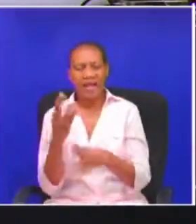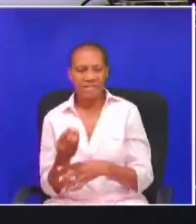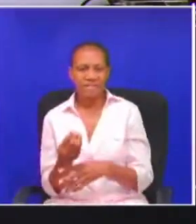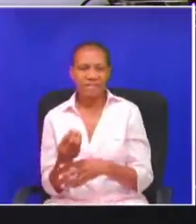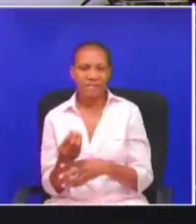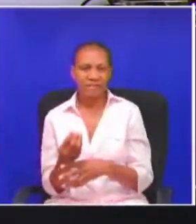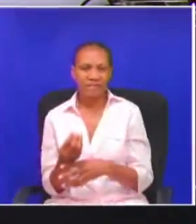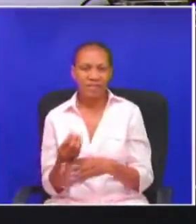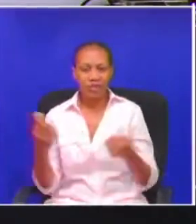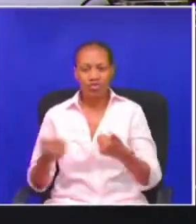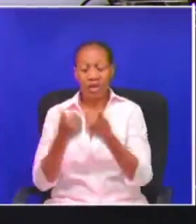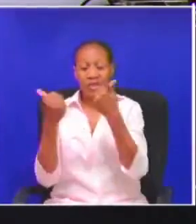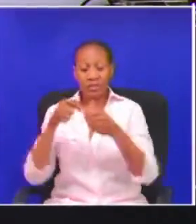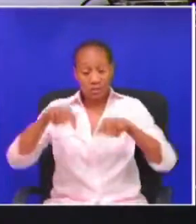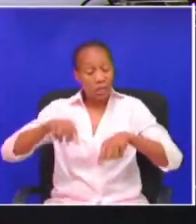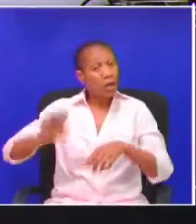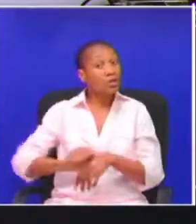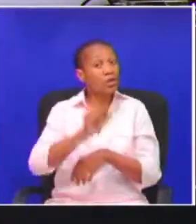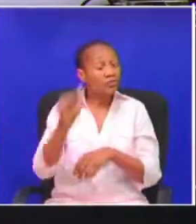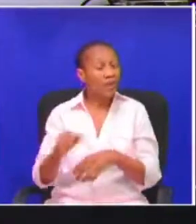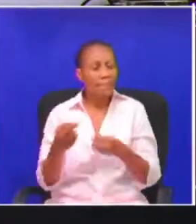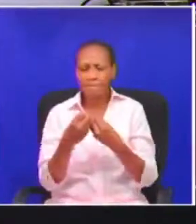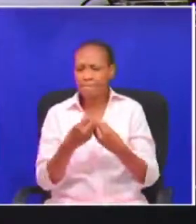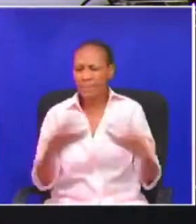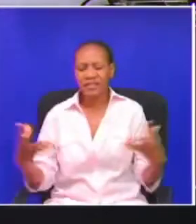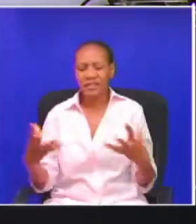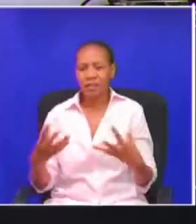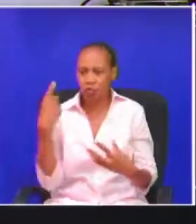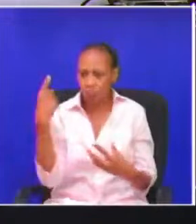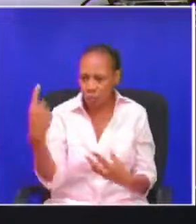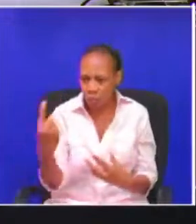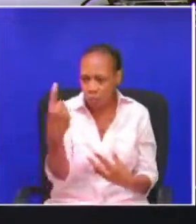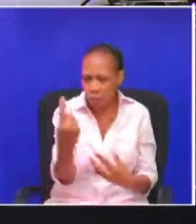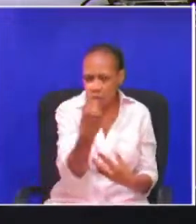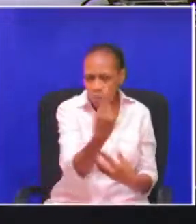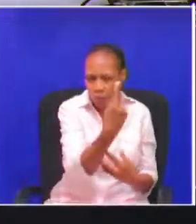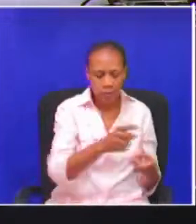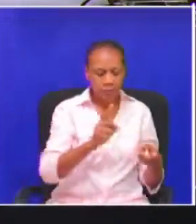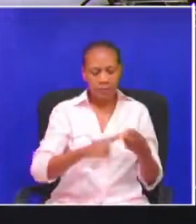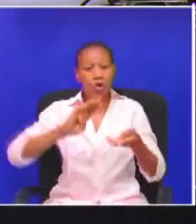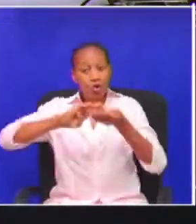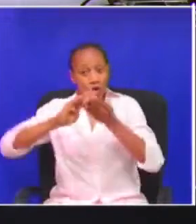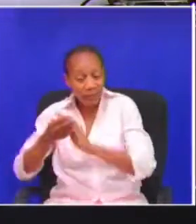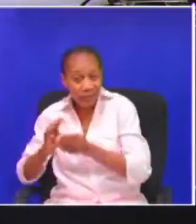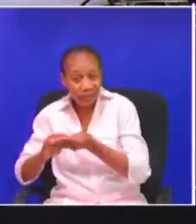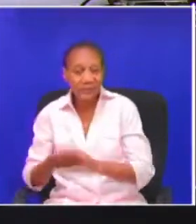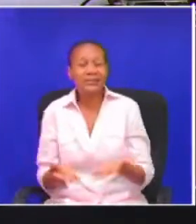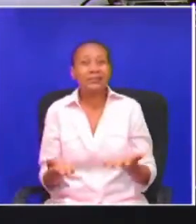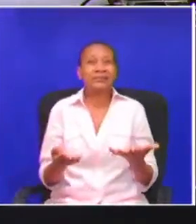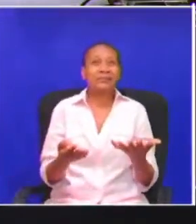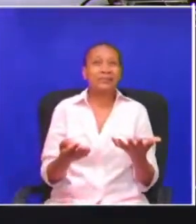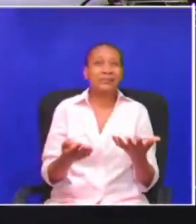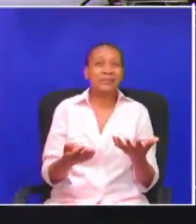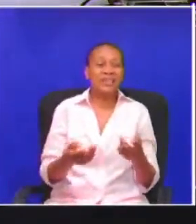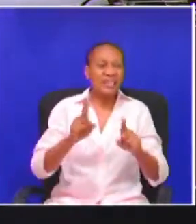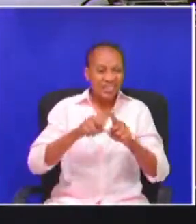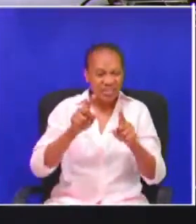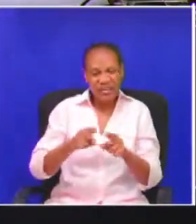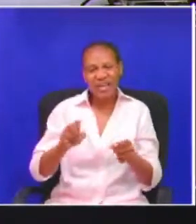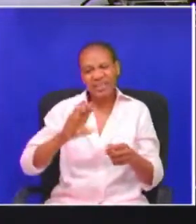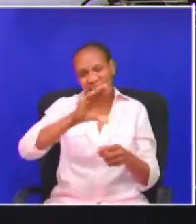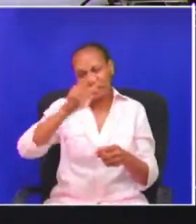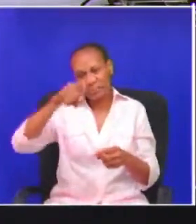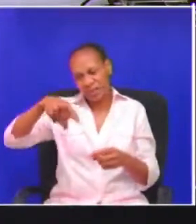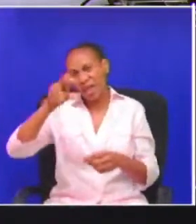challenges that our country faces. So each one of us, communities as well, through community policing